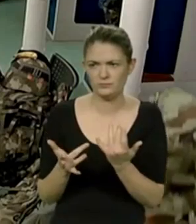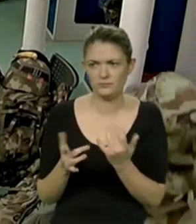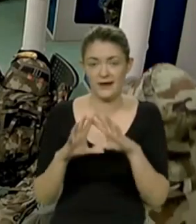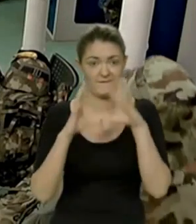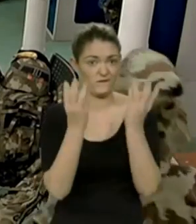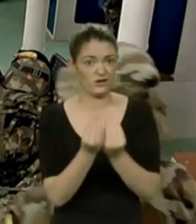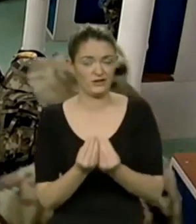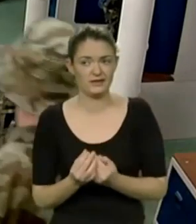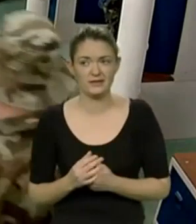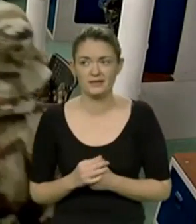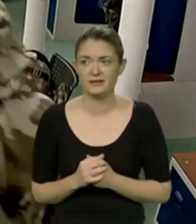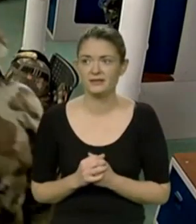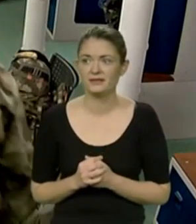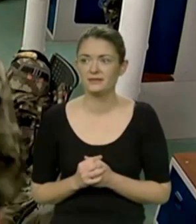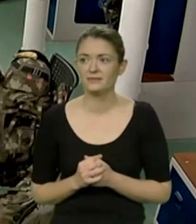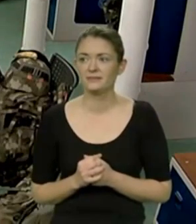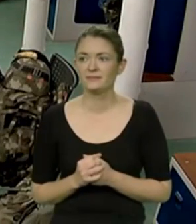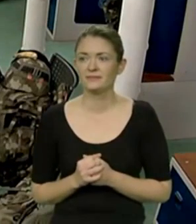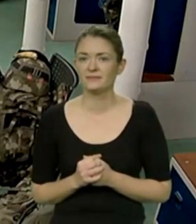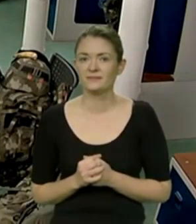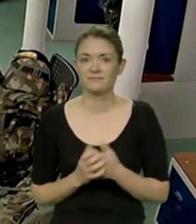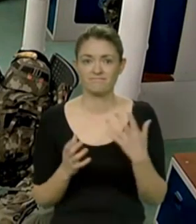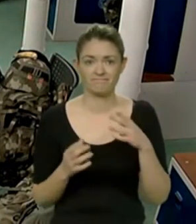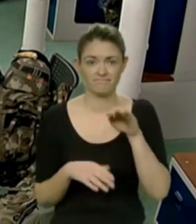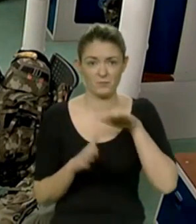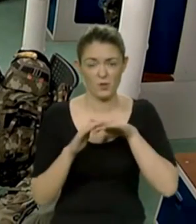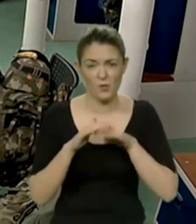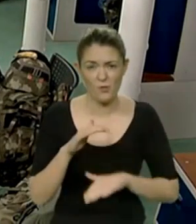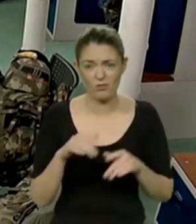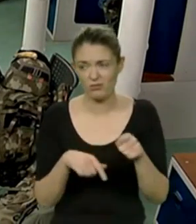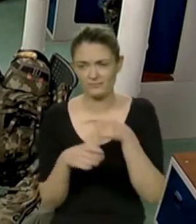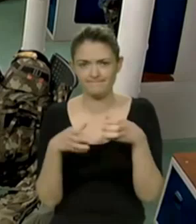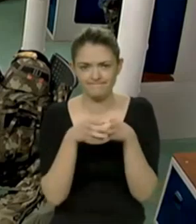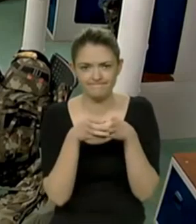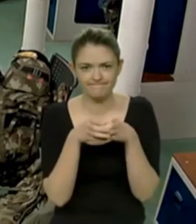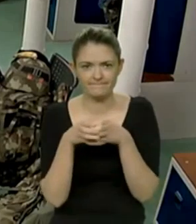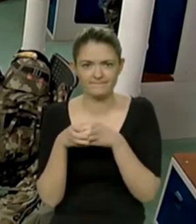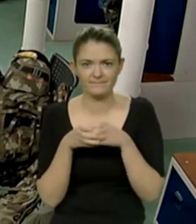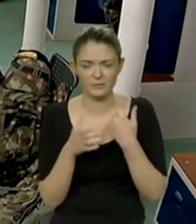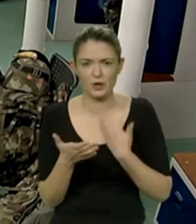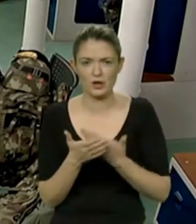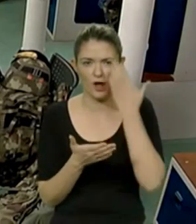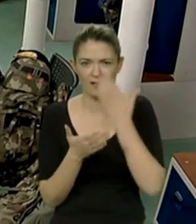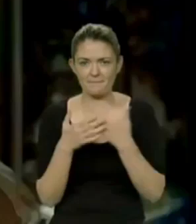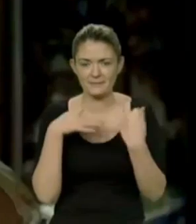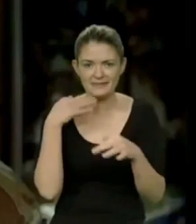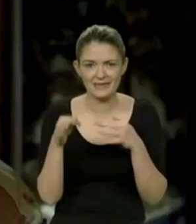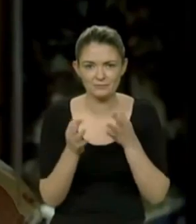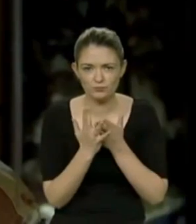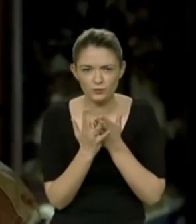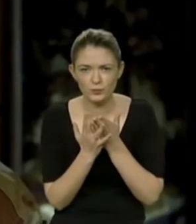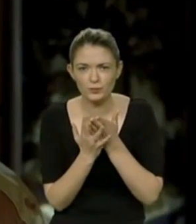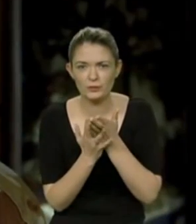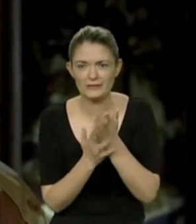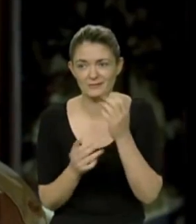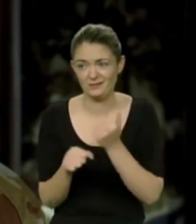With morale low, Hanley gathers the troops together. We're still kind of learning. You know, it's basic mistakes. Push